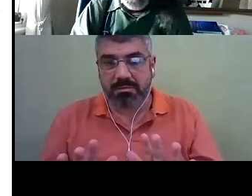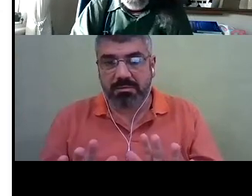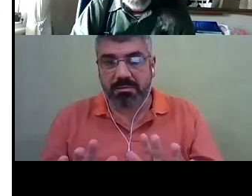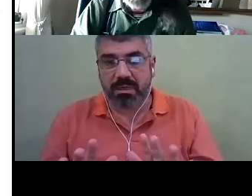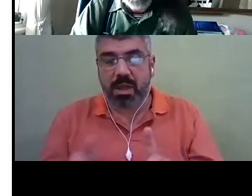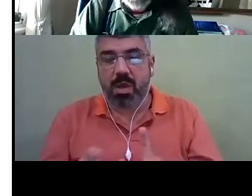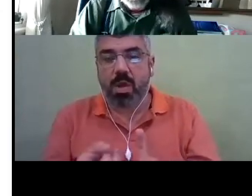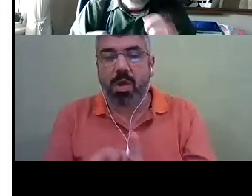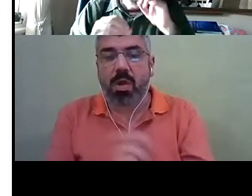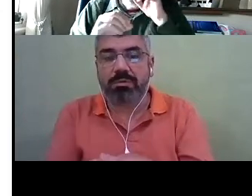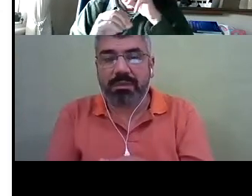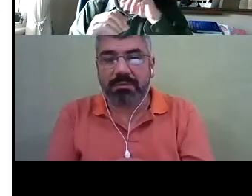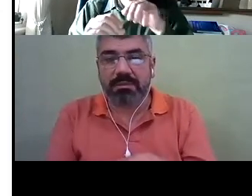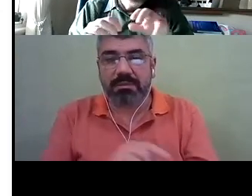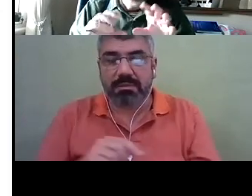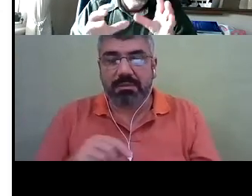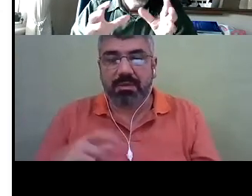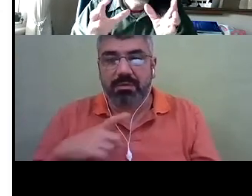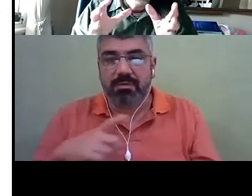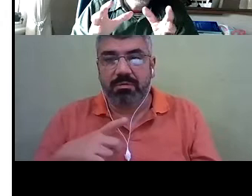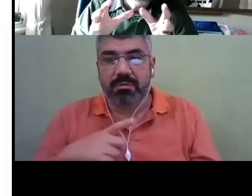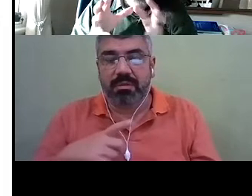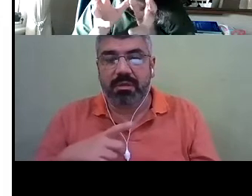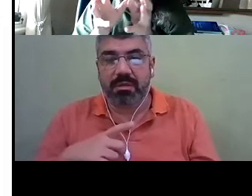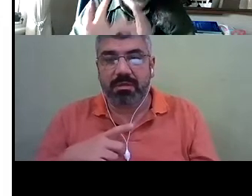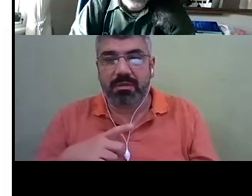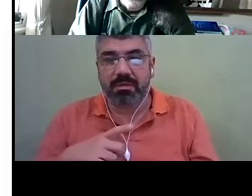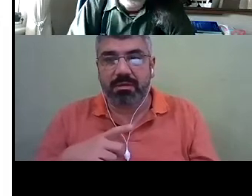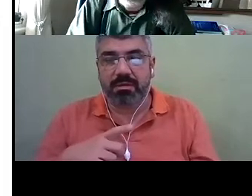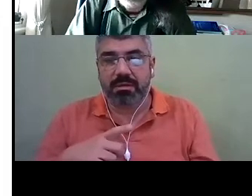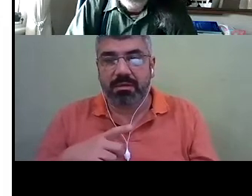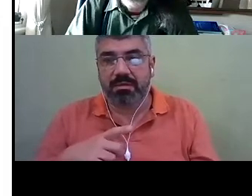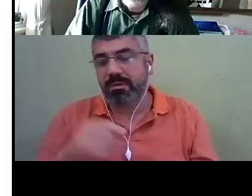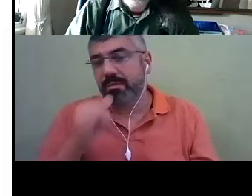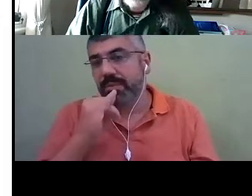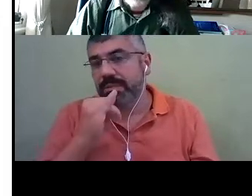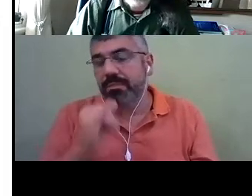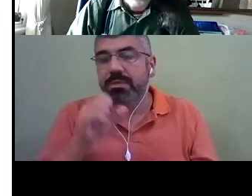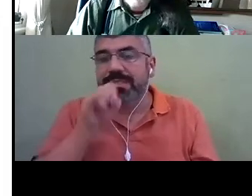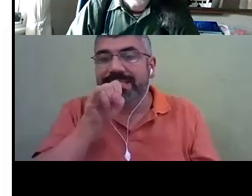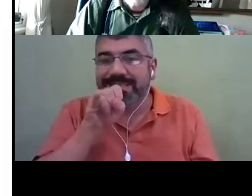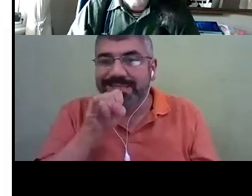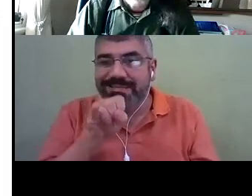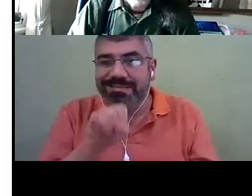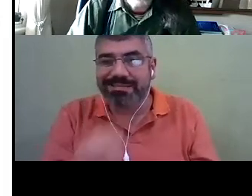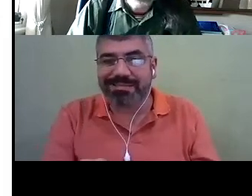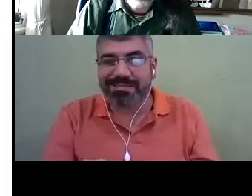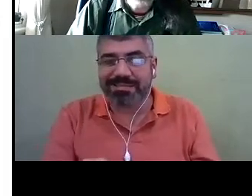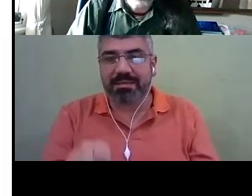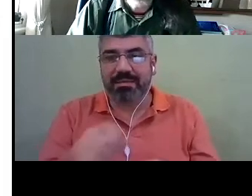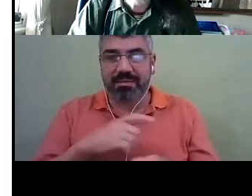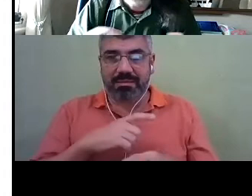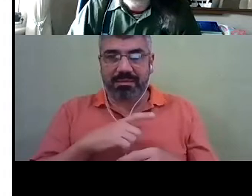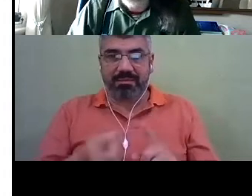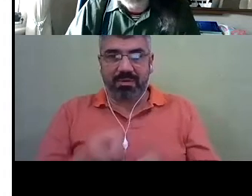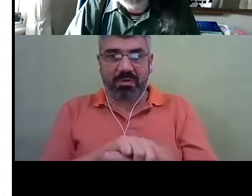two things. If it's just, you see, just one thing, like value depends, is a